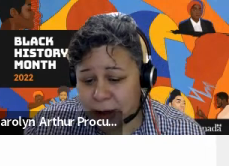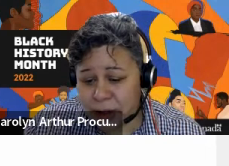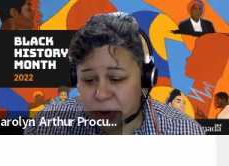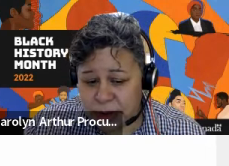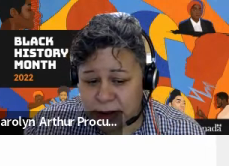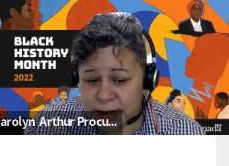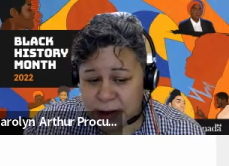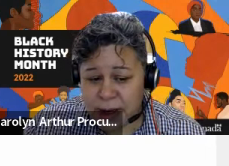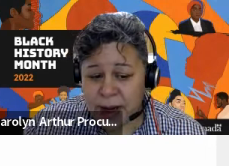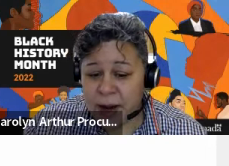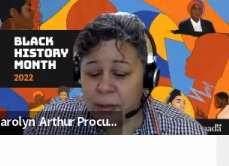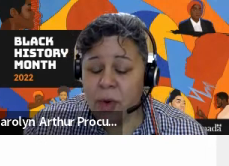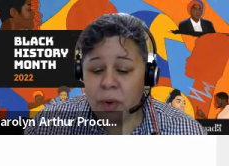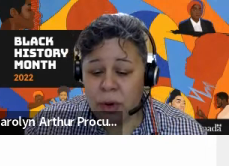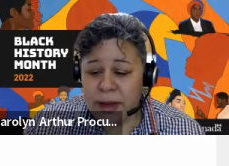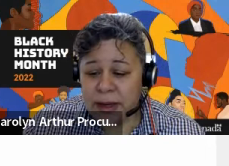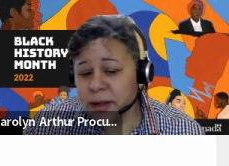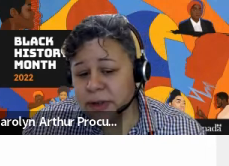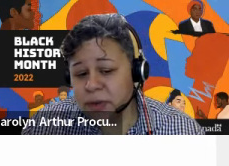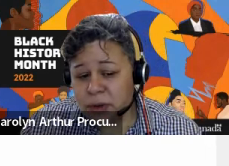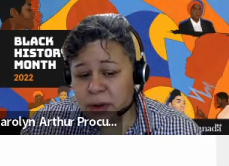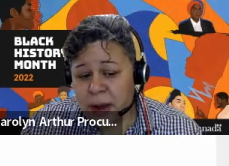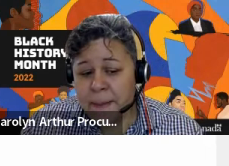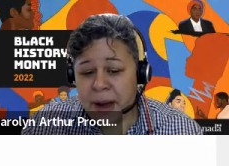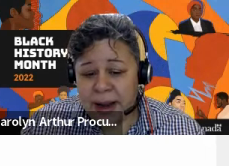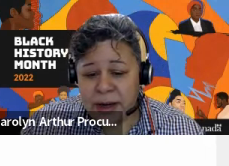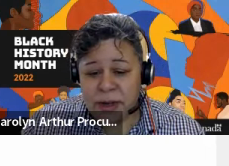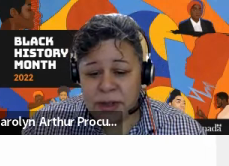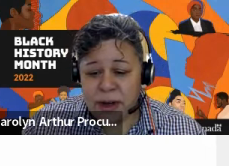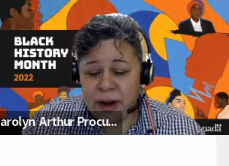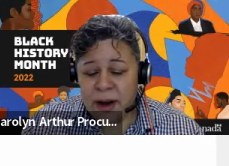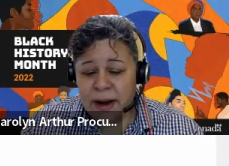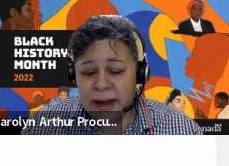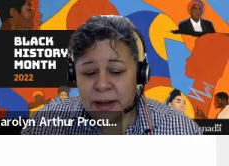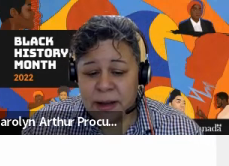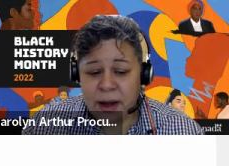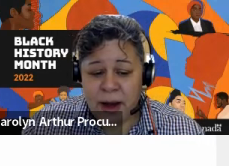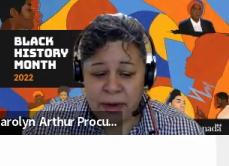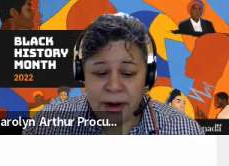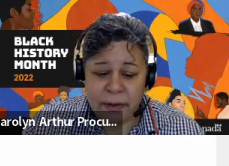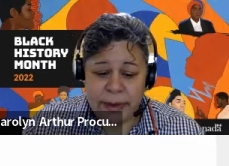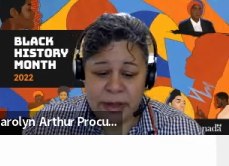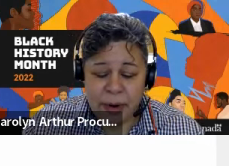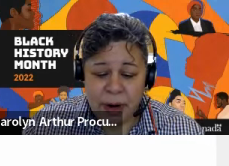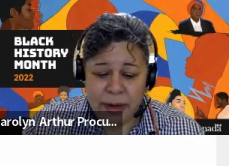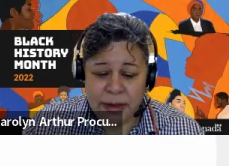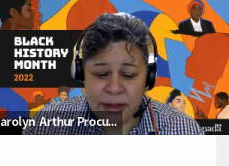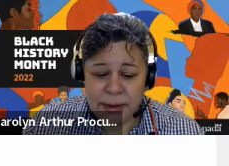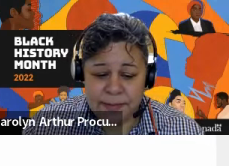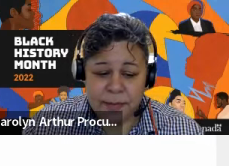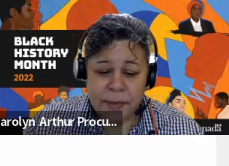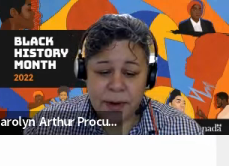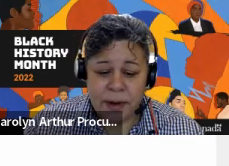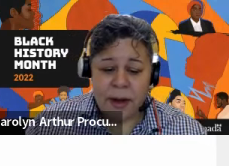running units, or the individual buyers in other government